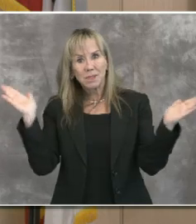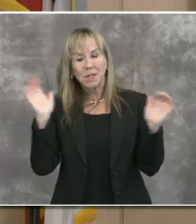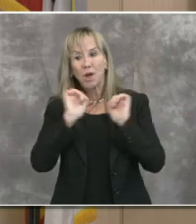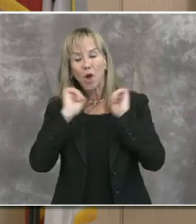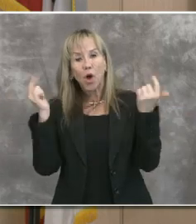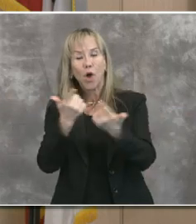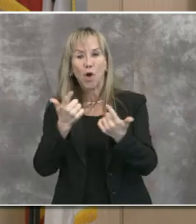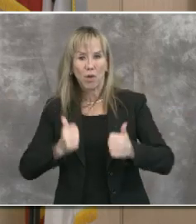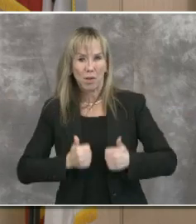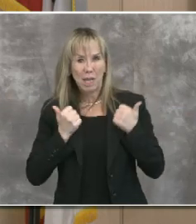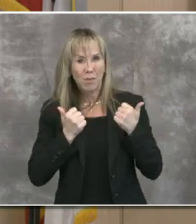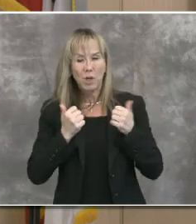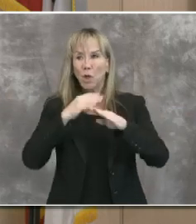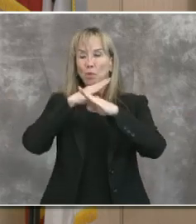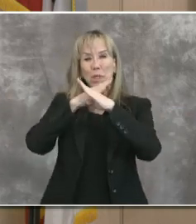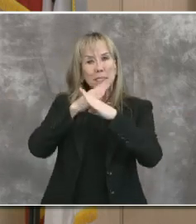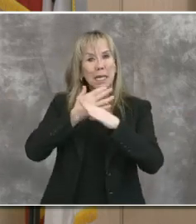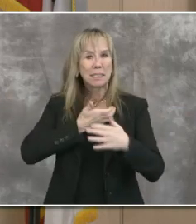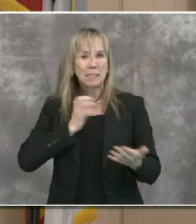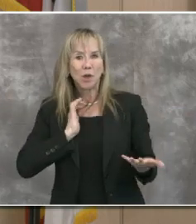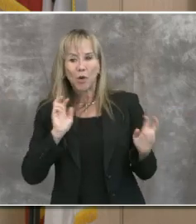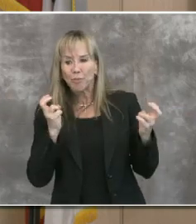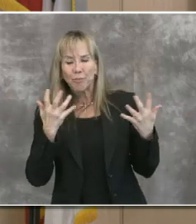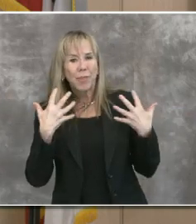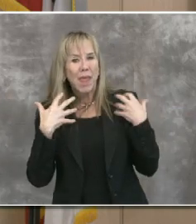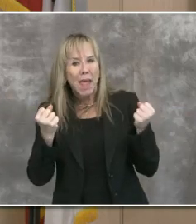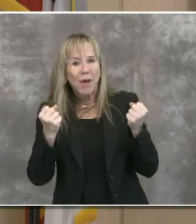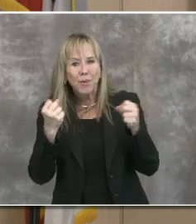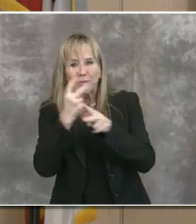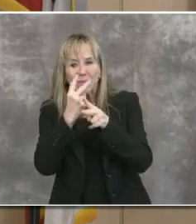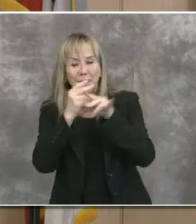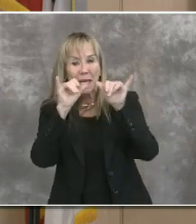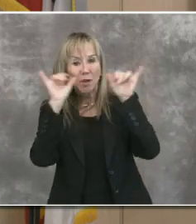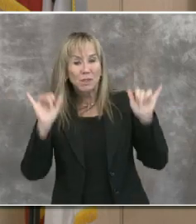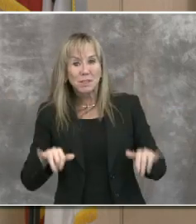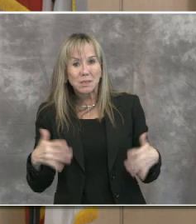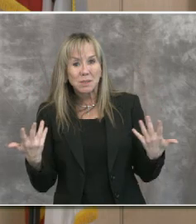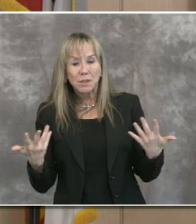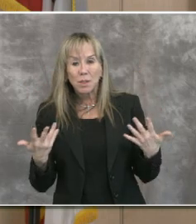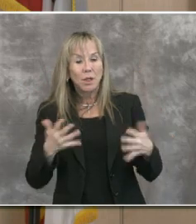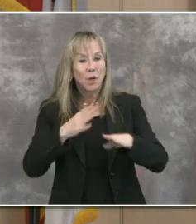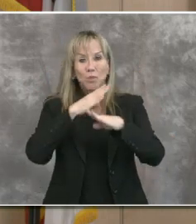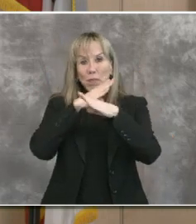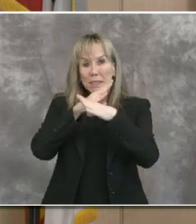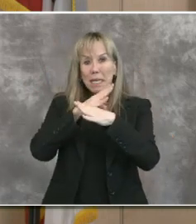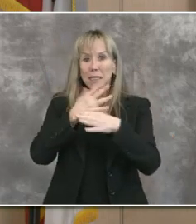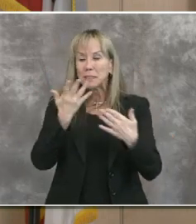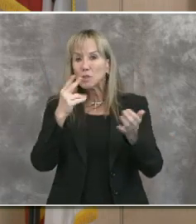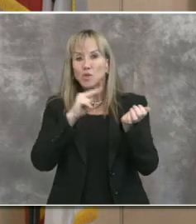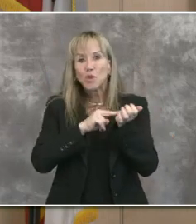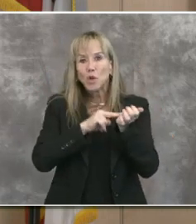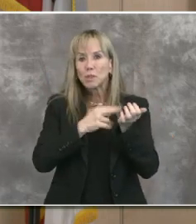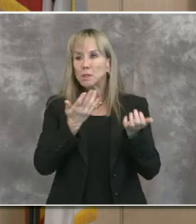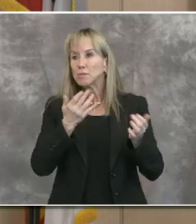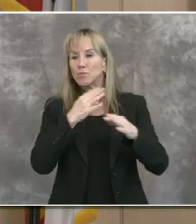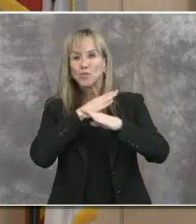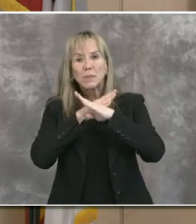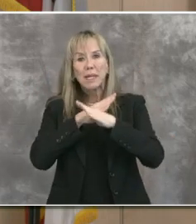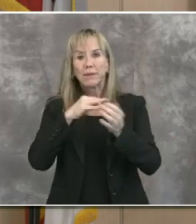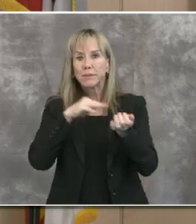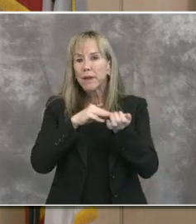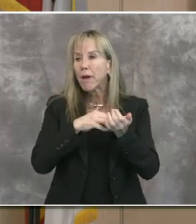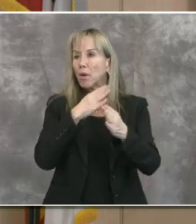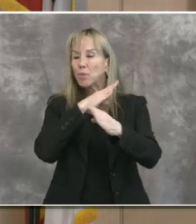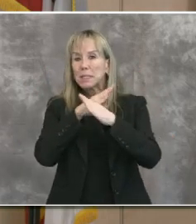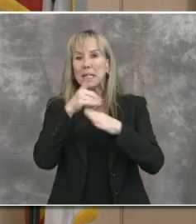protect the integrity of our healthcare system. It's designed to protect our nurses and our doctors and our seniors, to protect one another. And so if there